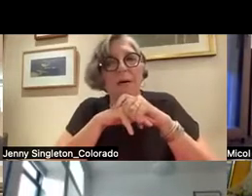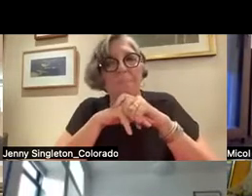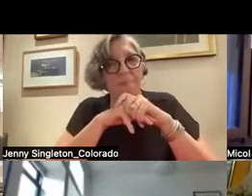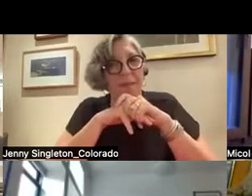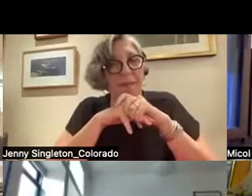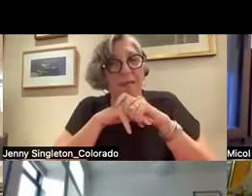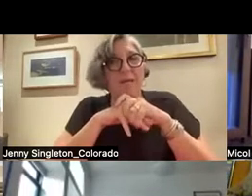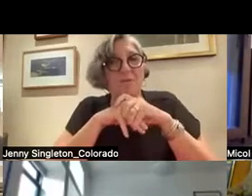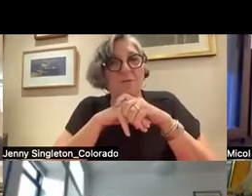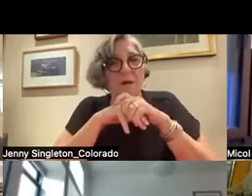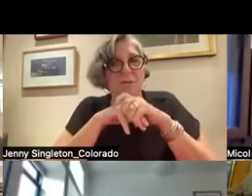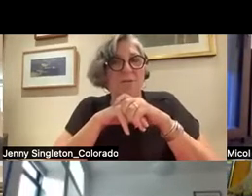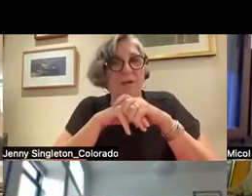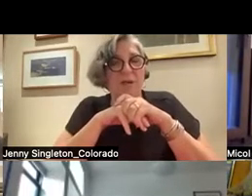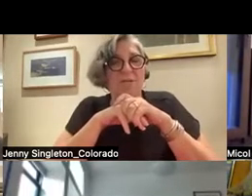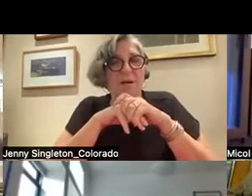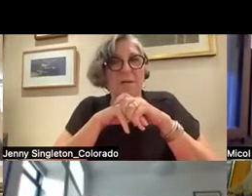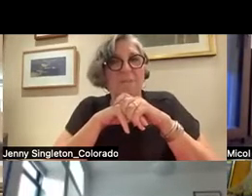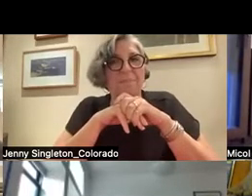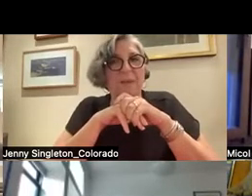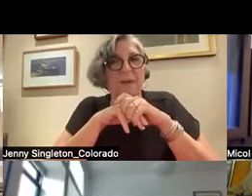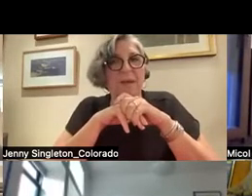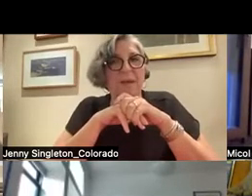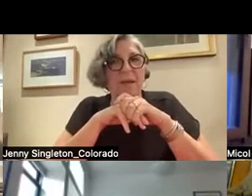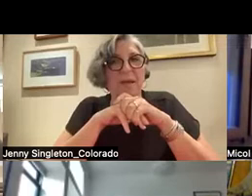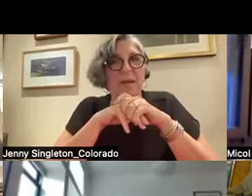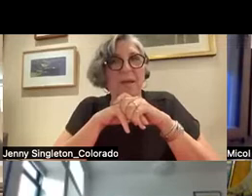So, so I think that, and